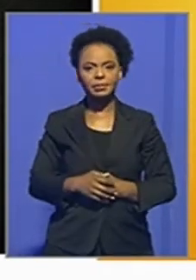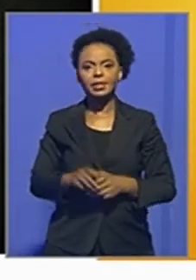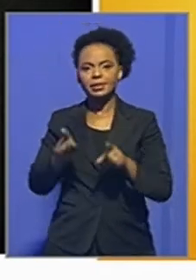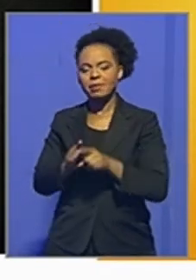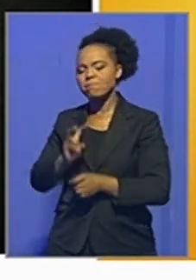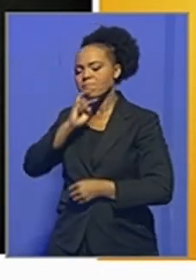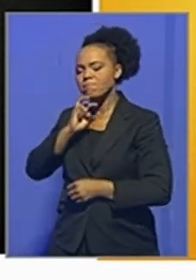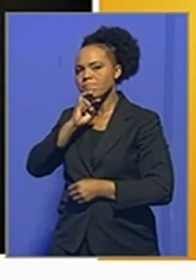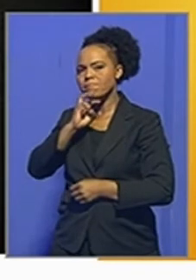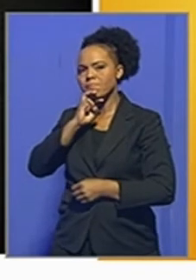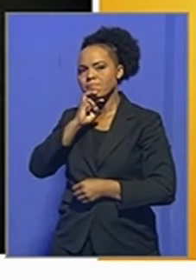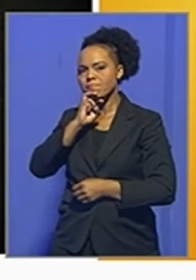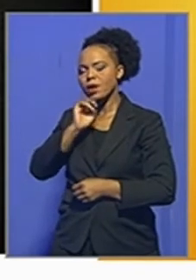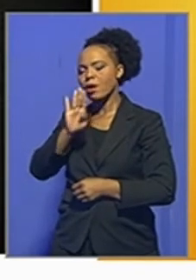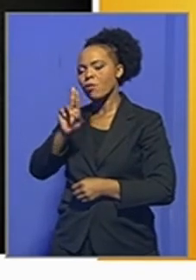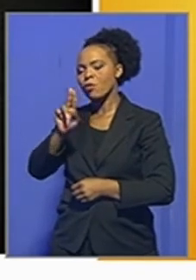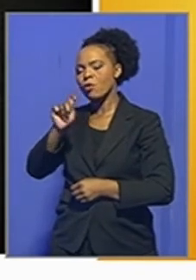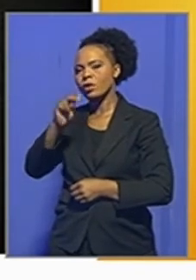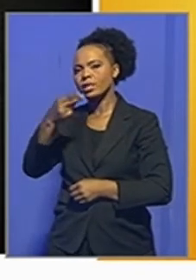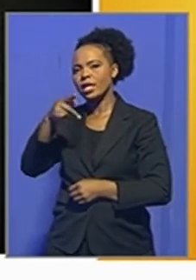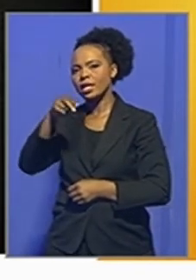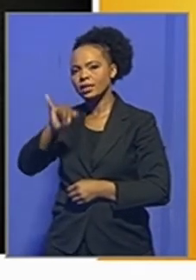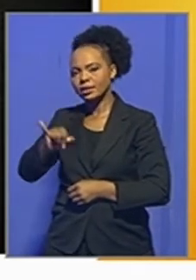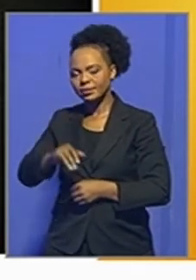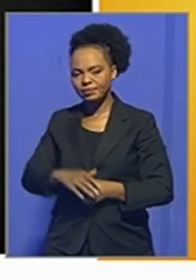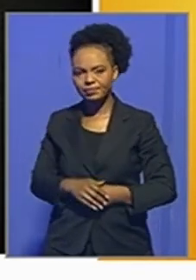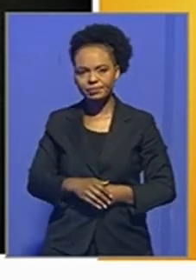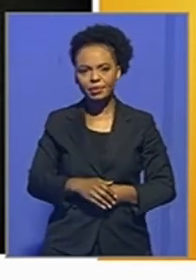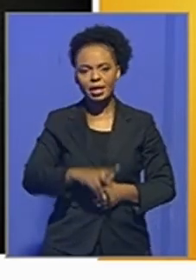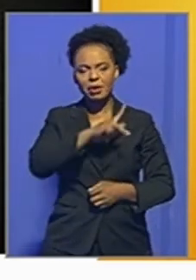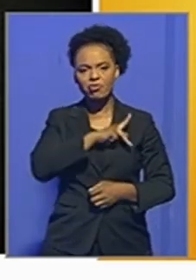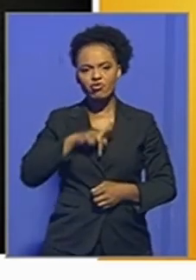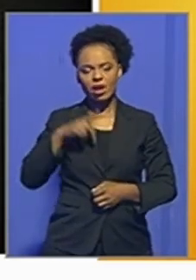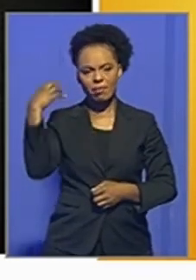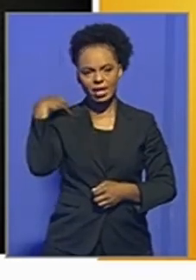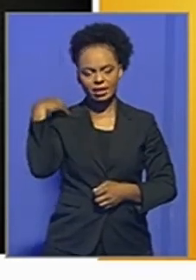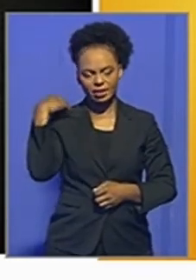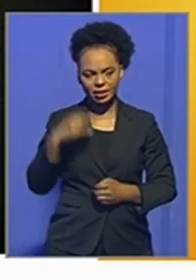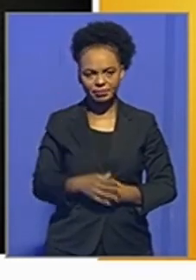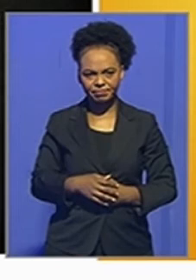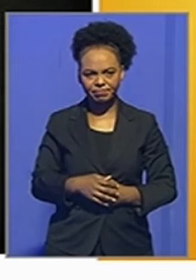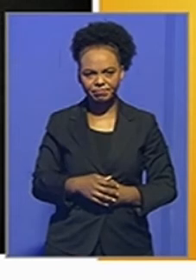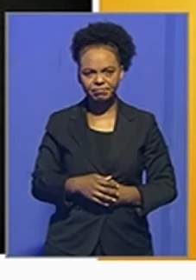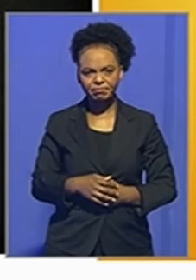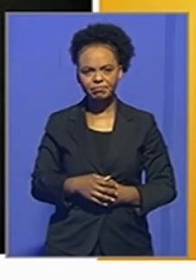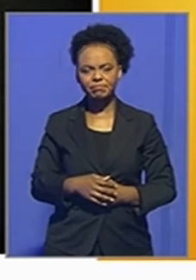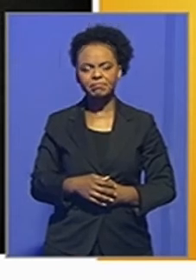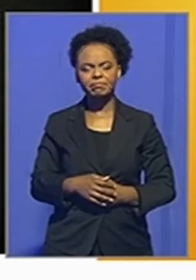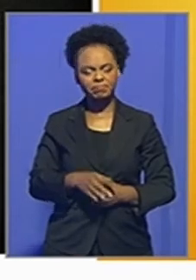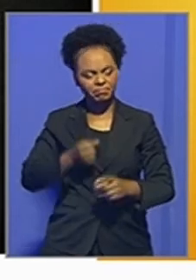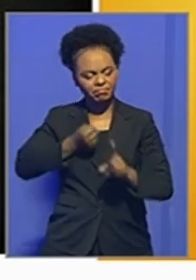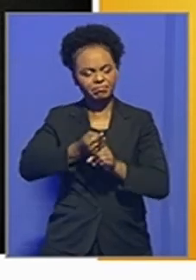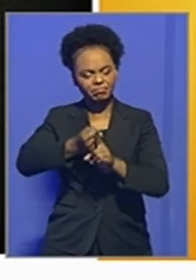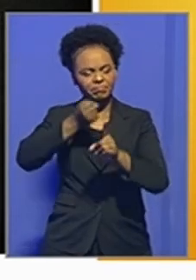Mangosuthu, the traditional Prime Minister of the Zulu monarch, who has to bear the dreadful